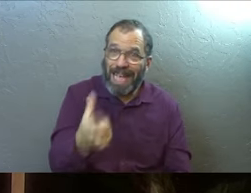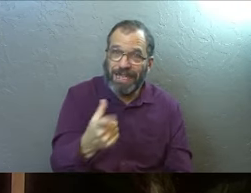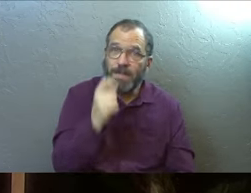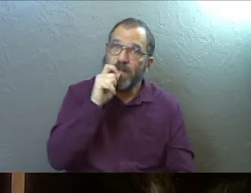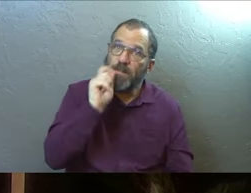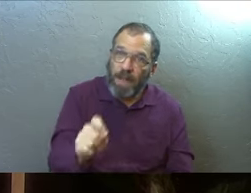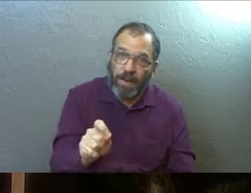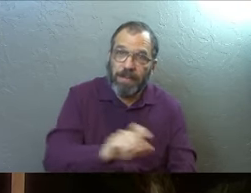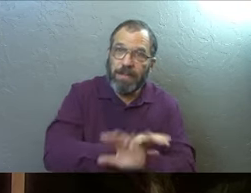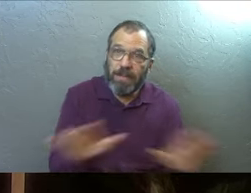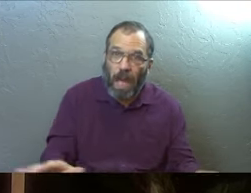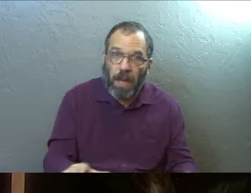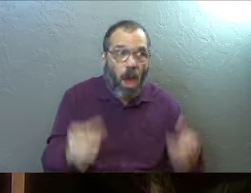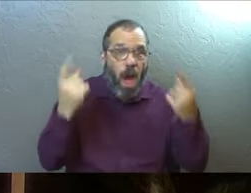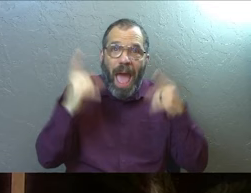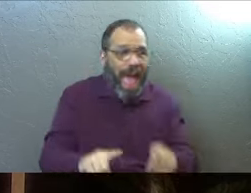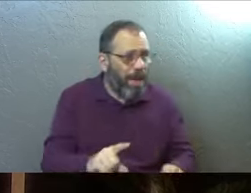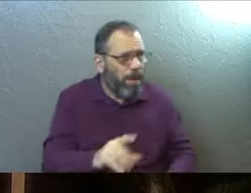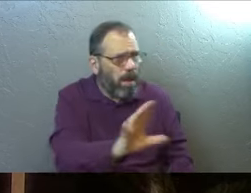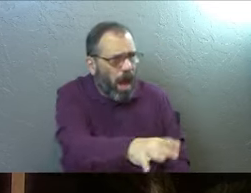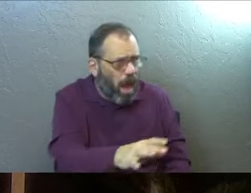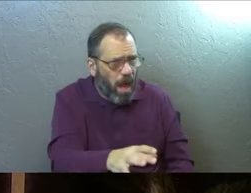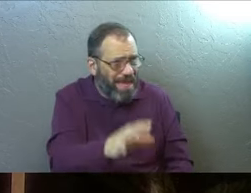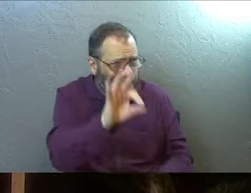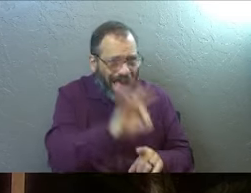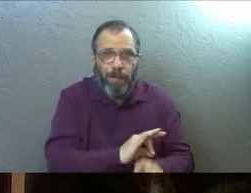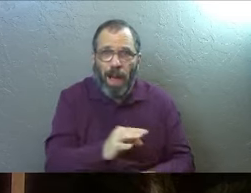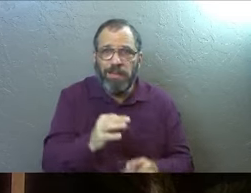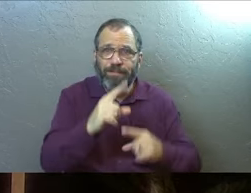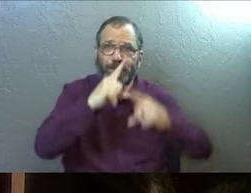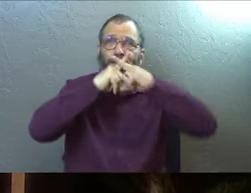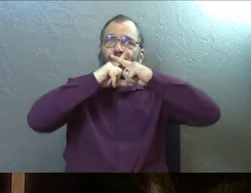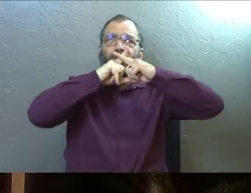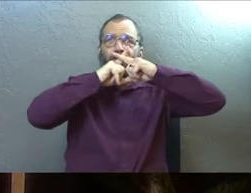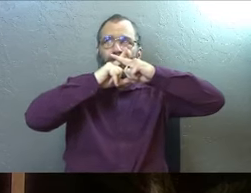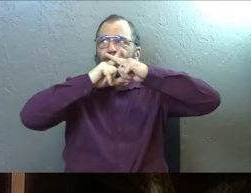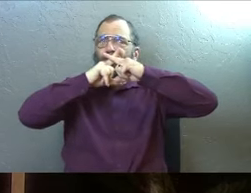it, God will do it. What happened, Zechariah? 9 months happened.